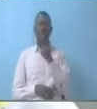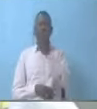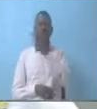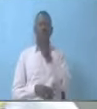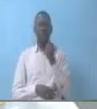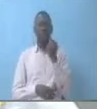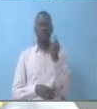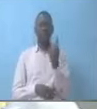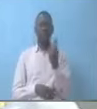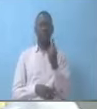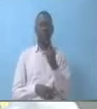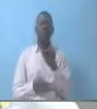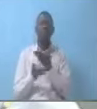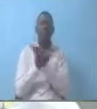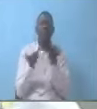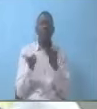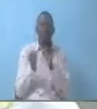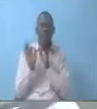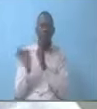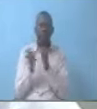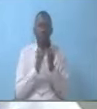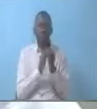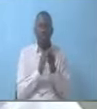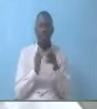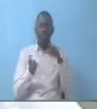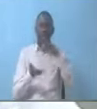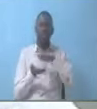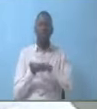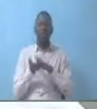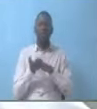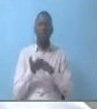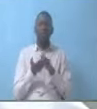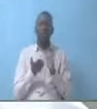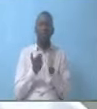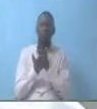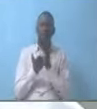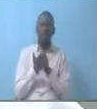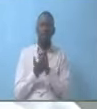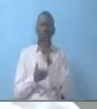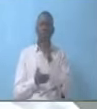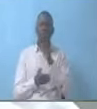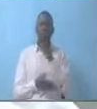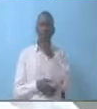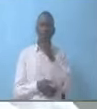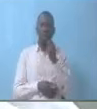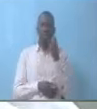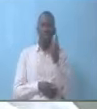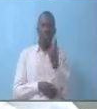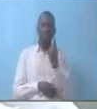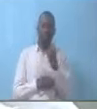out fo xamni walé na né 121 ñaar fuk ak ben